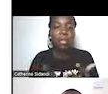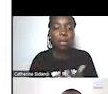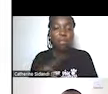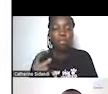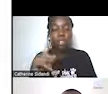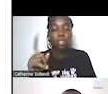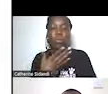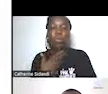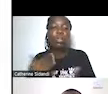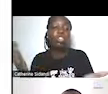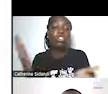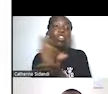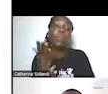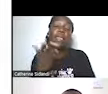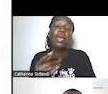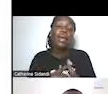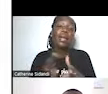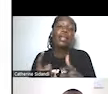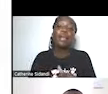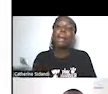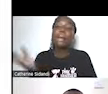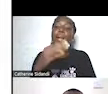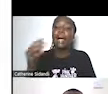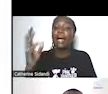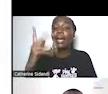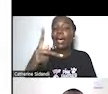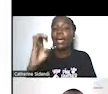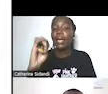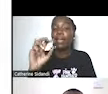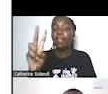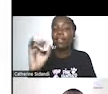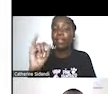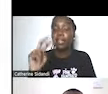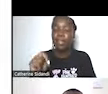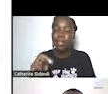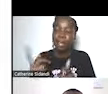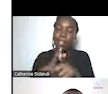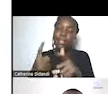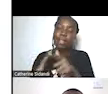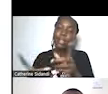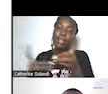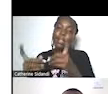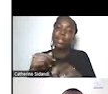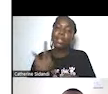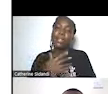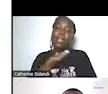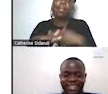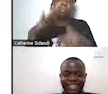there and give back the show to Kevin so that we can direct us to the next step.